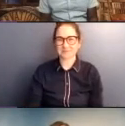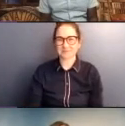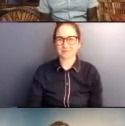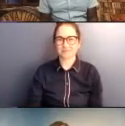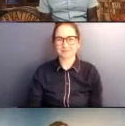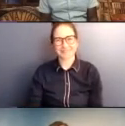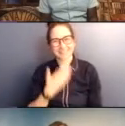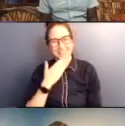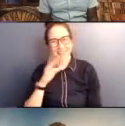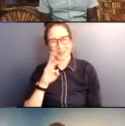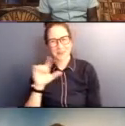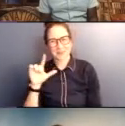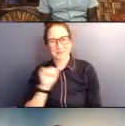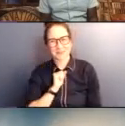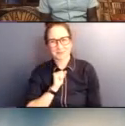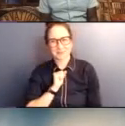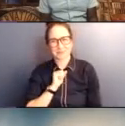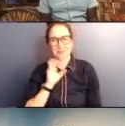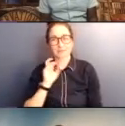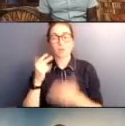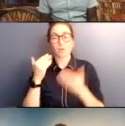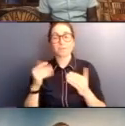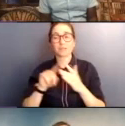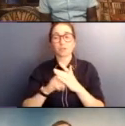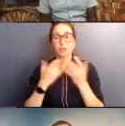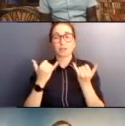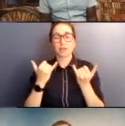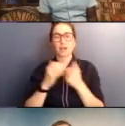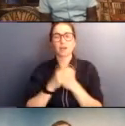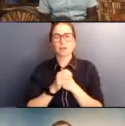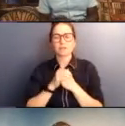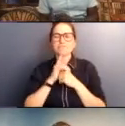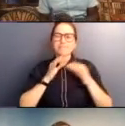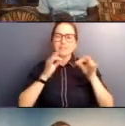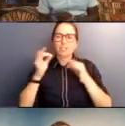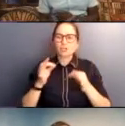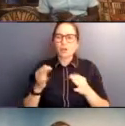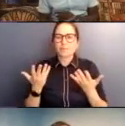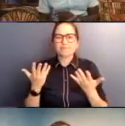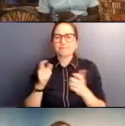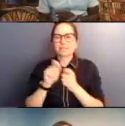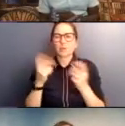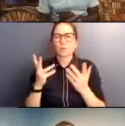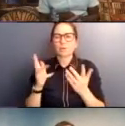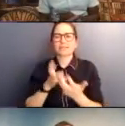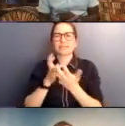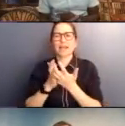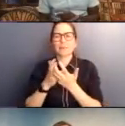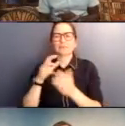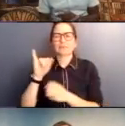Thanks, Will. All right, Will, so let's get started on just describing what exactly are adaptive